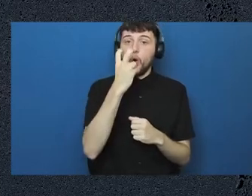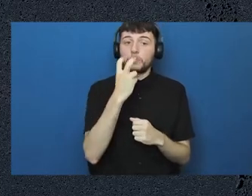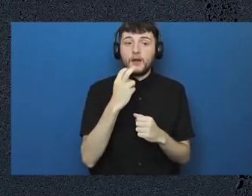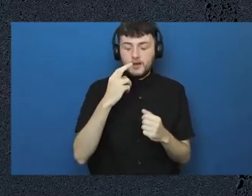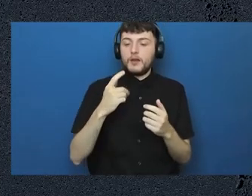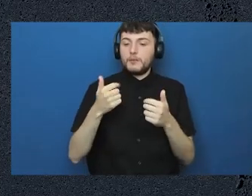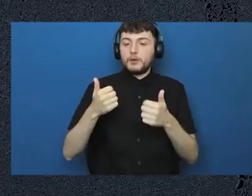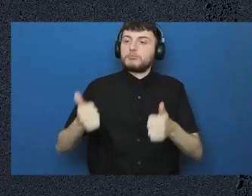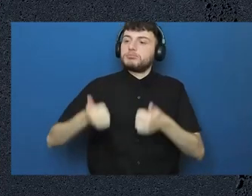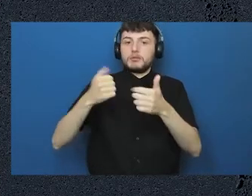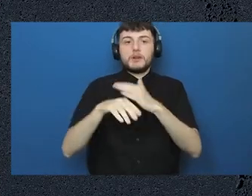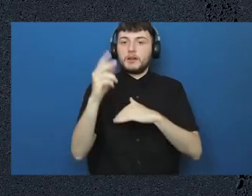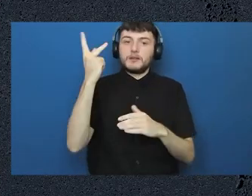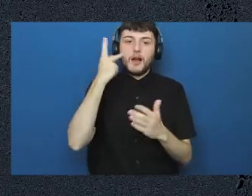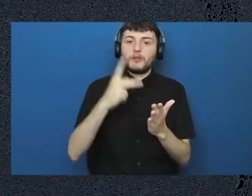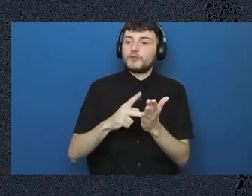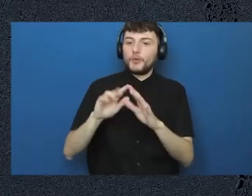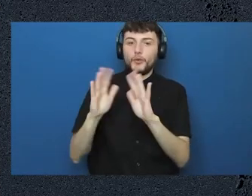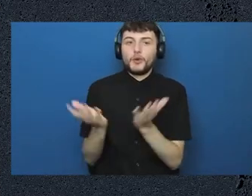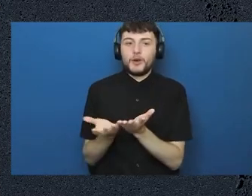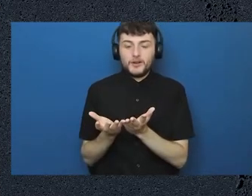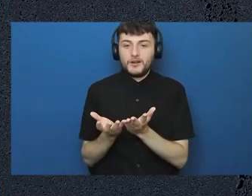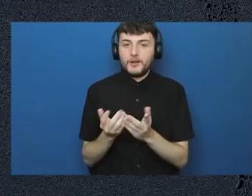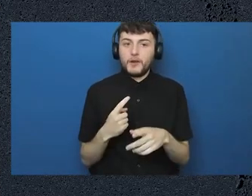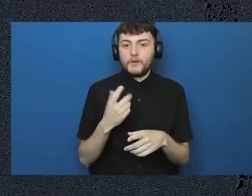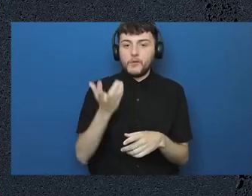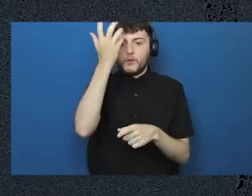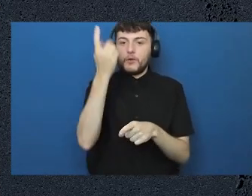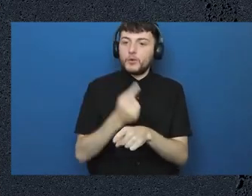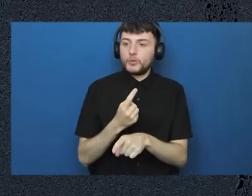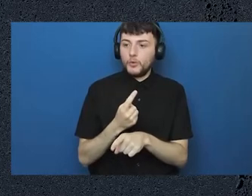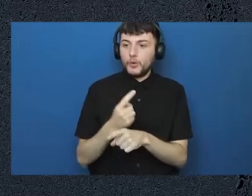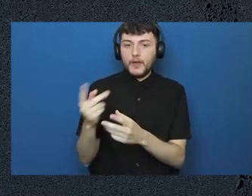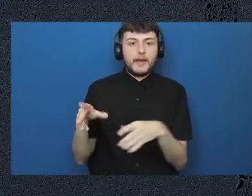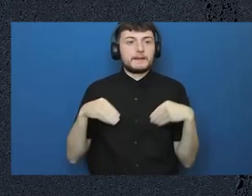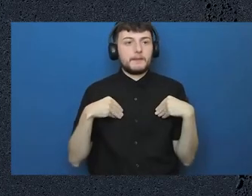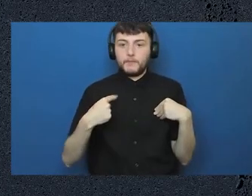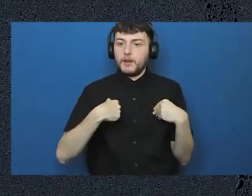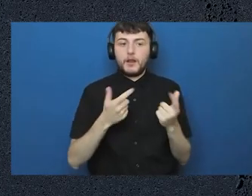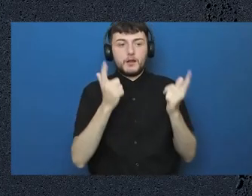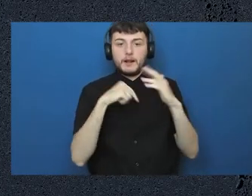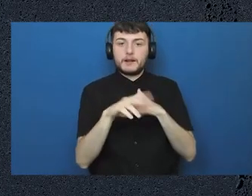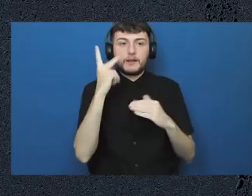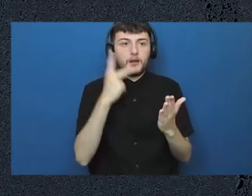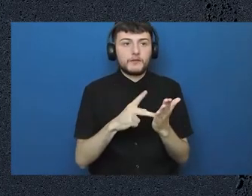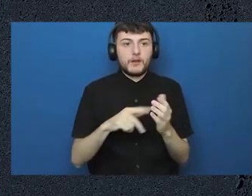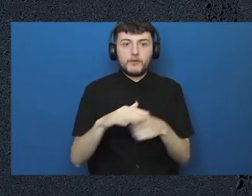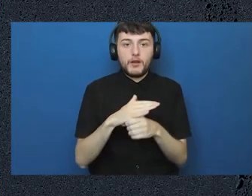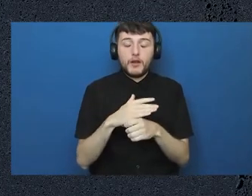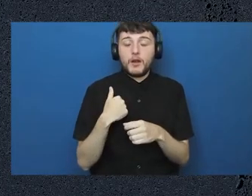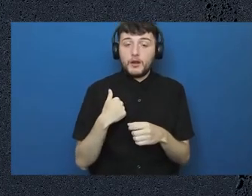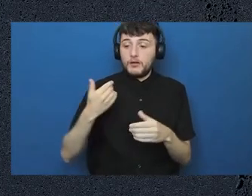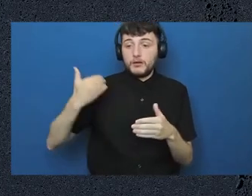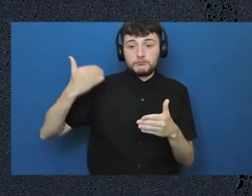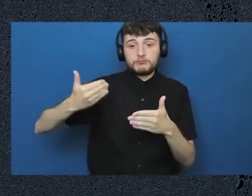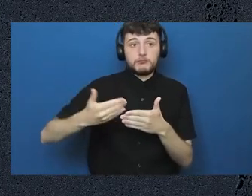more you talk in the sort of, you know, formal way. I think that looks like a leader. I went for lots of job interviews and I